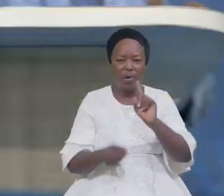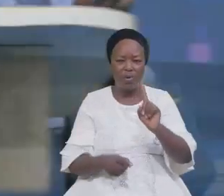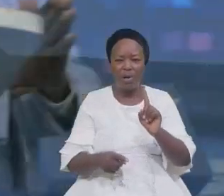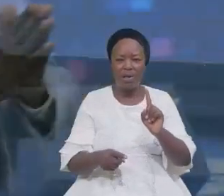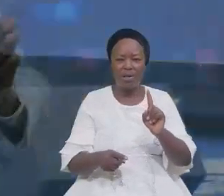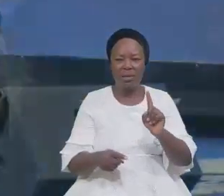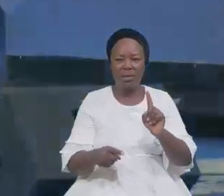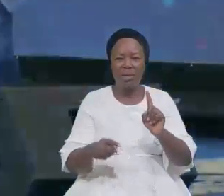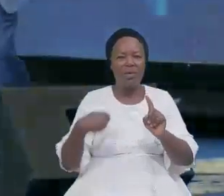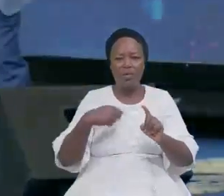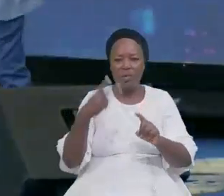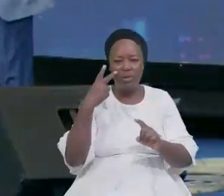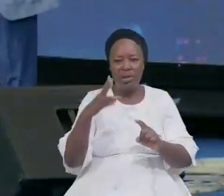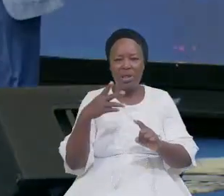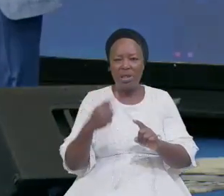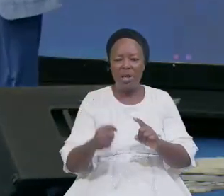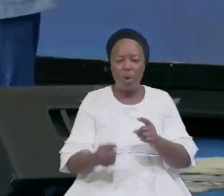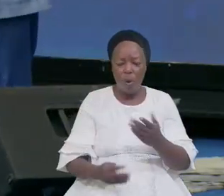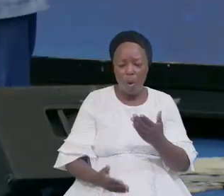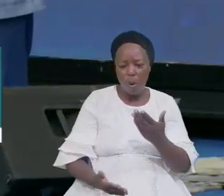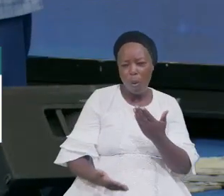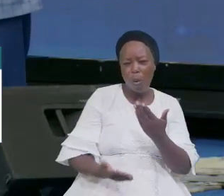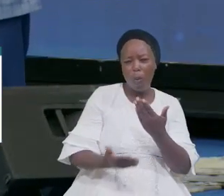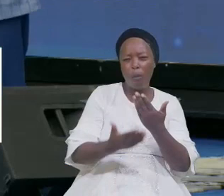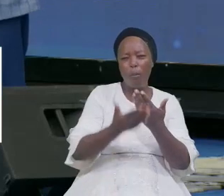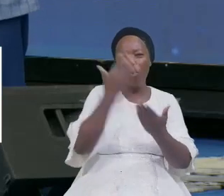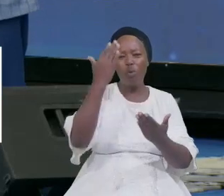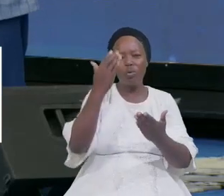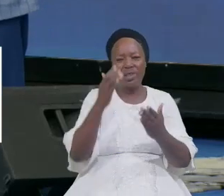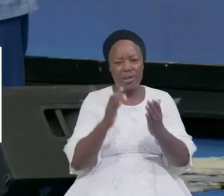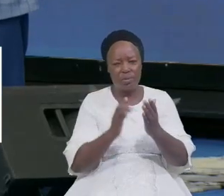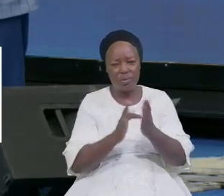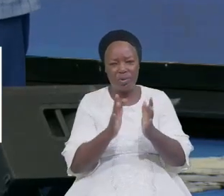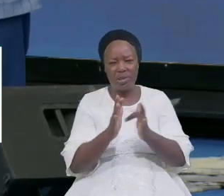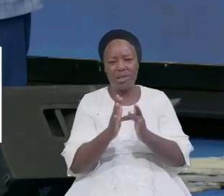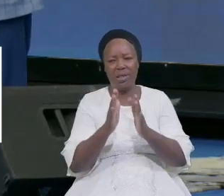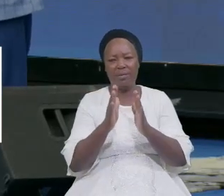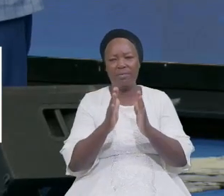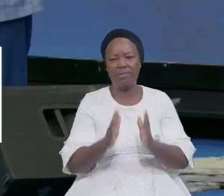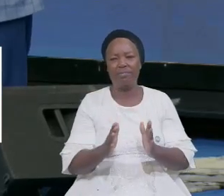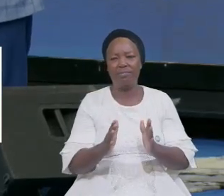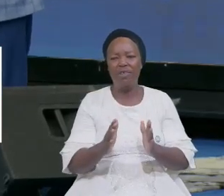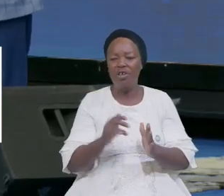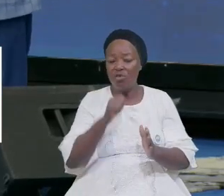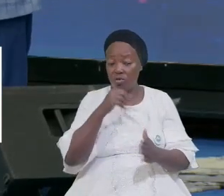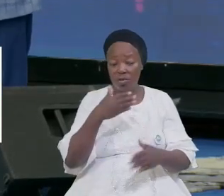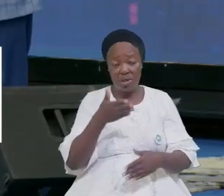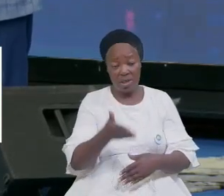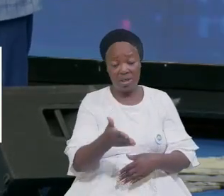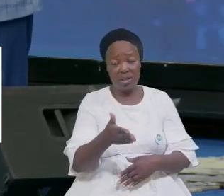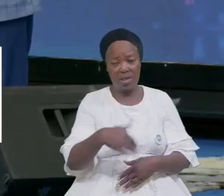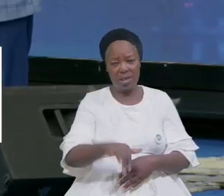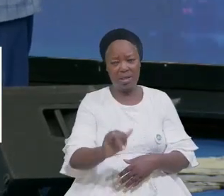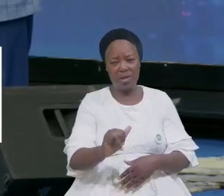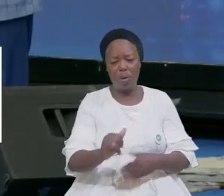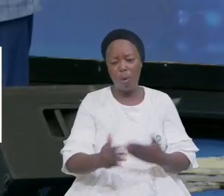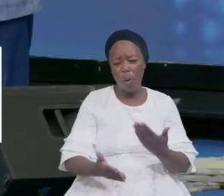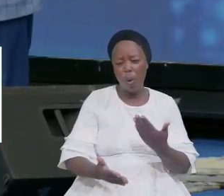the almost Christian. Not there yet.